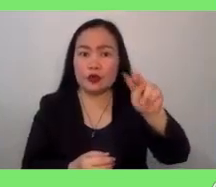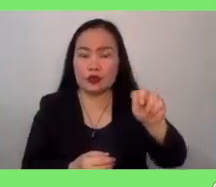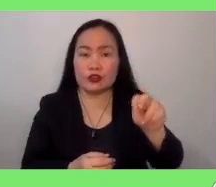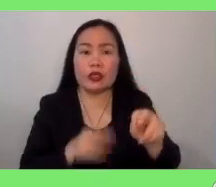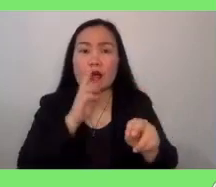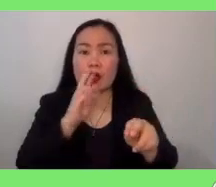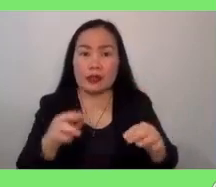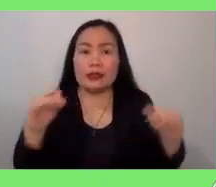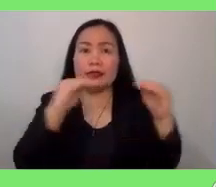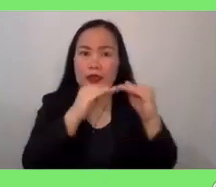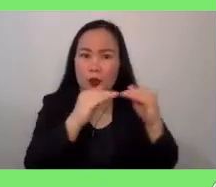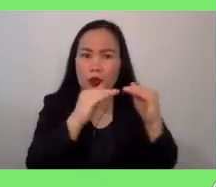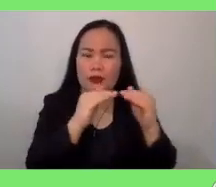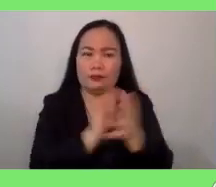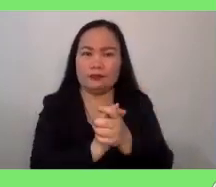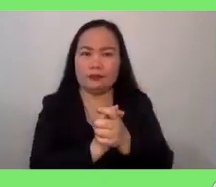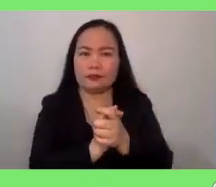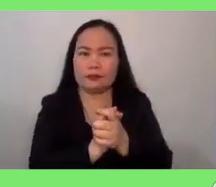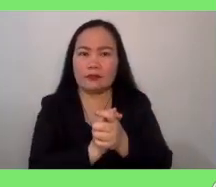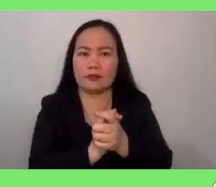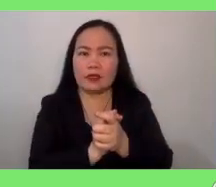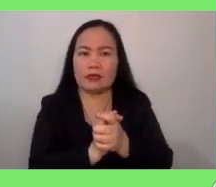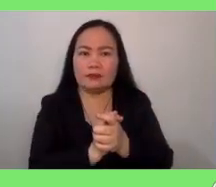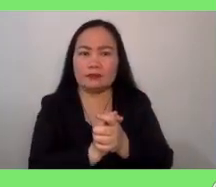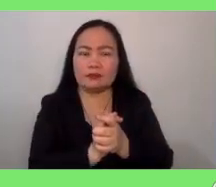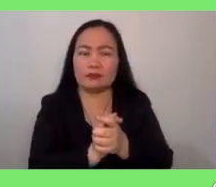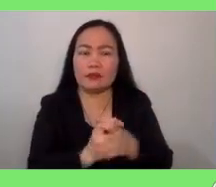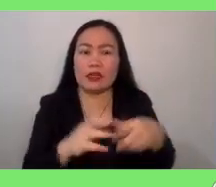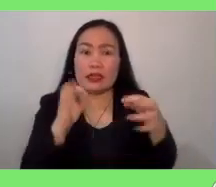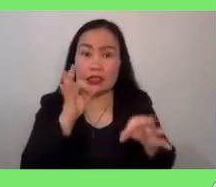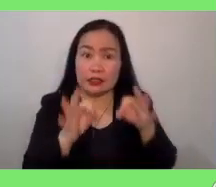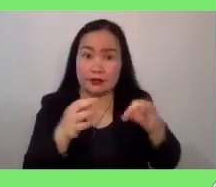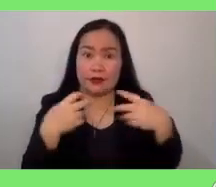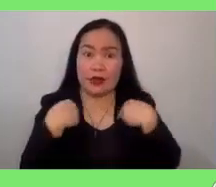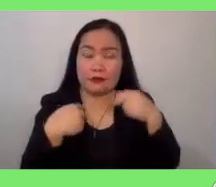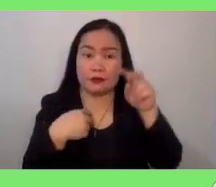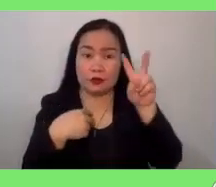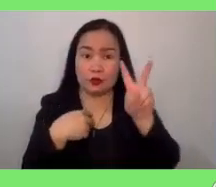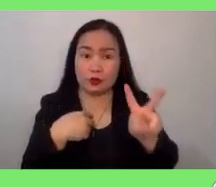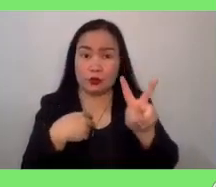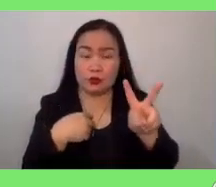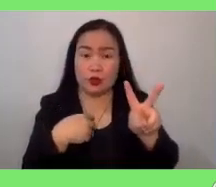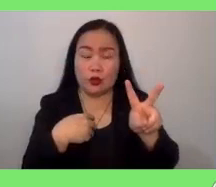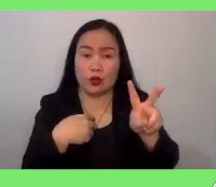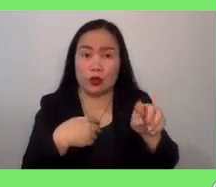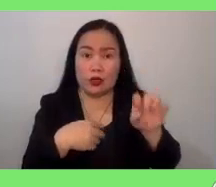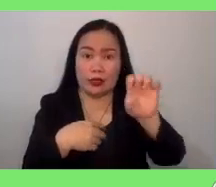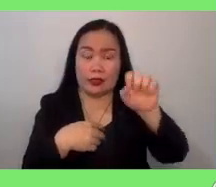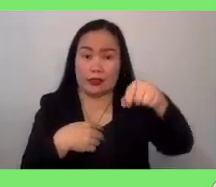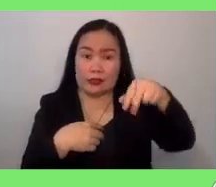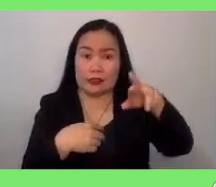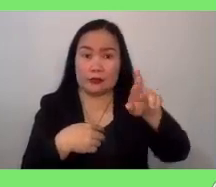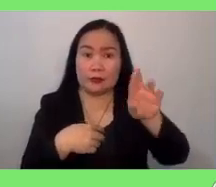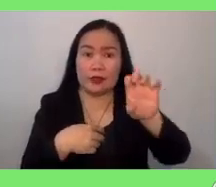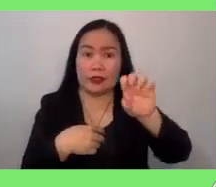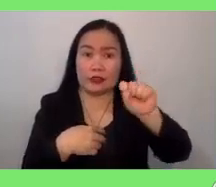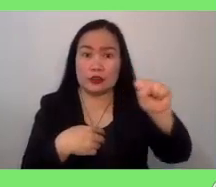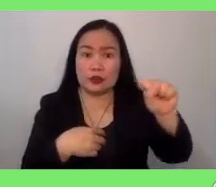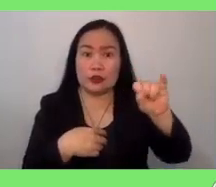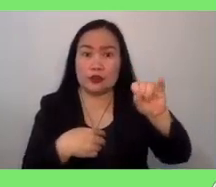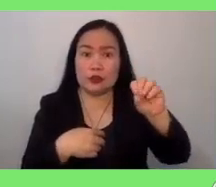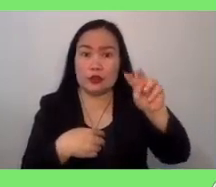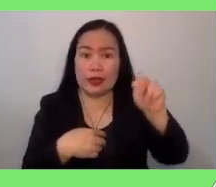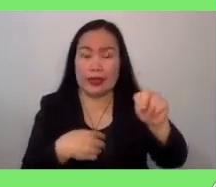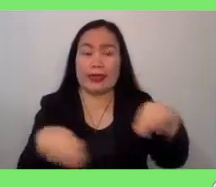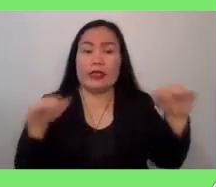paano natin malalaman na equation sila kapag meron kang dalawang expressions na equal. Okay?